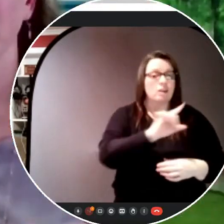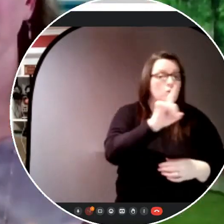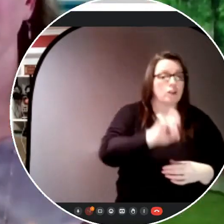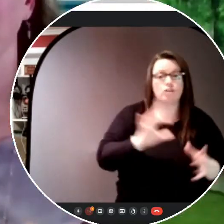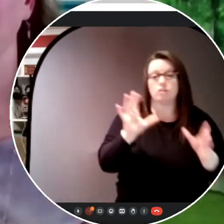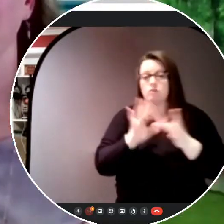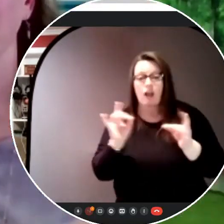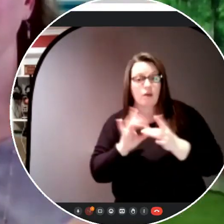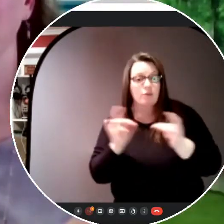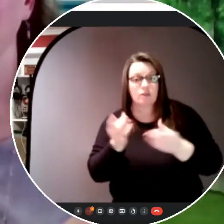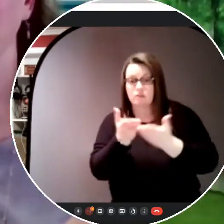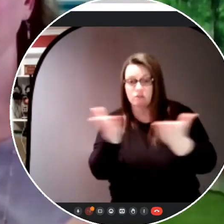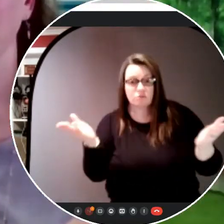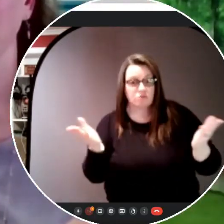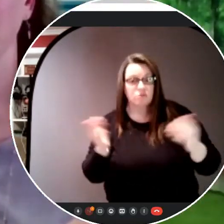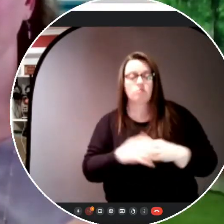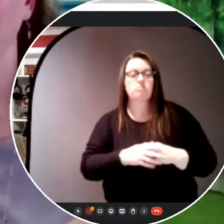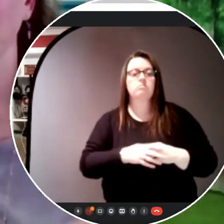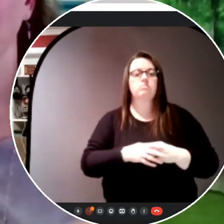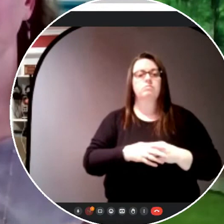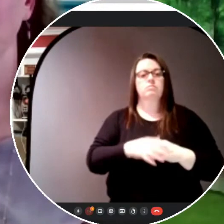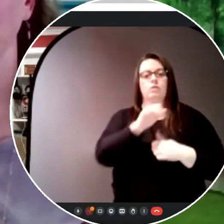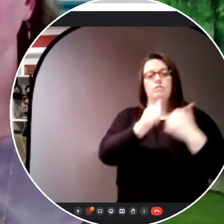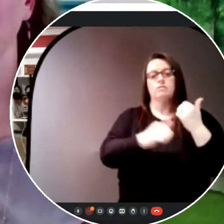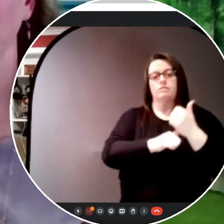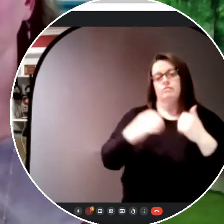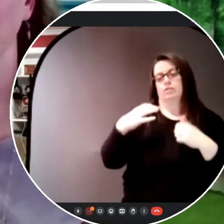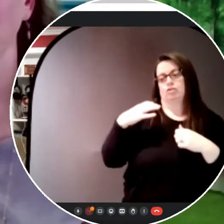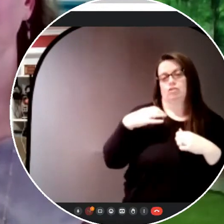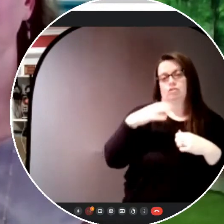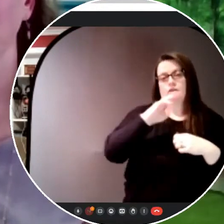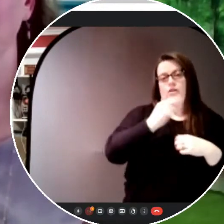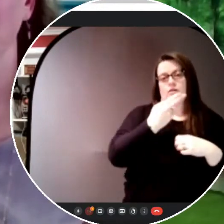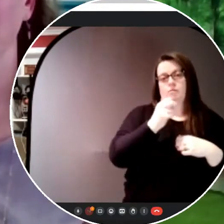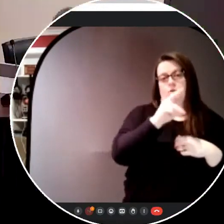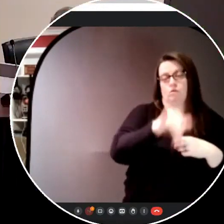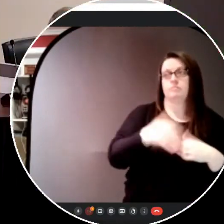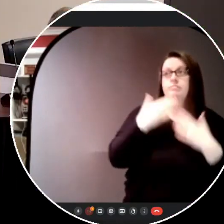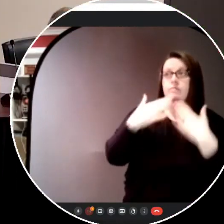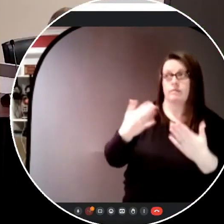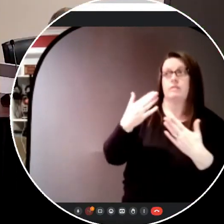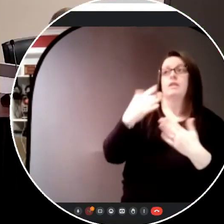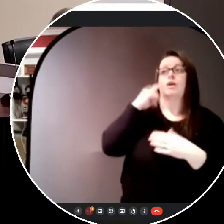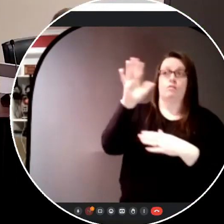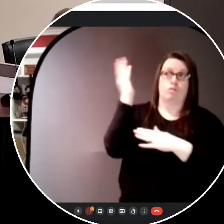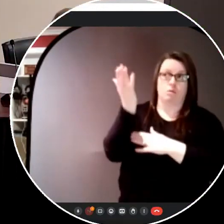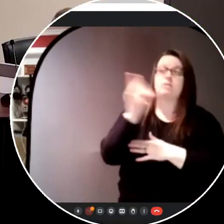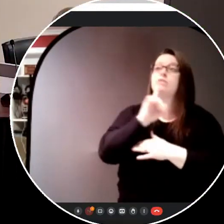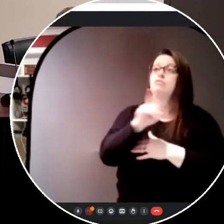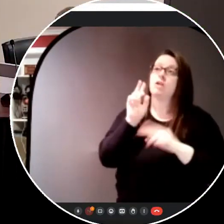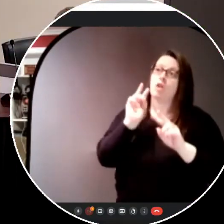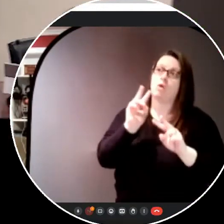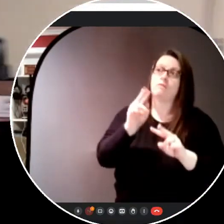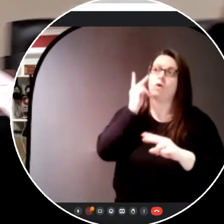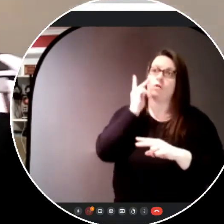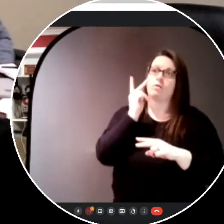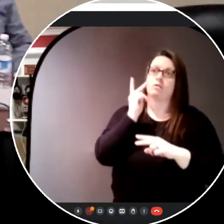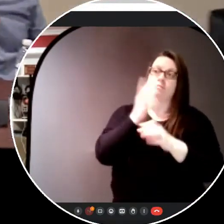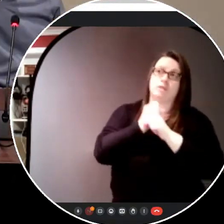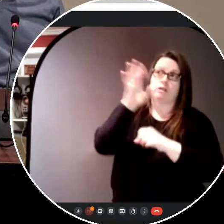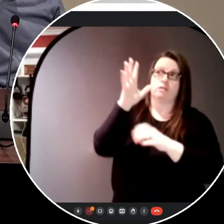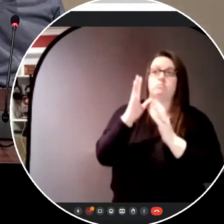Mahoney? Thanks. Thank you both for the presentation, and look forward to receiving a copy of it. Actually, I found the